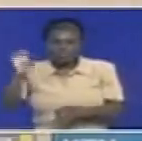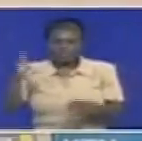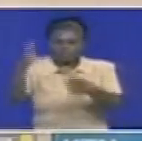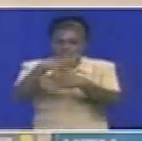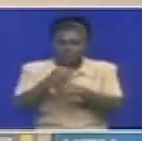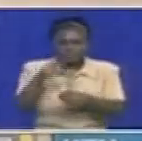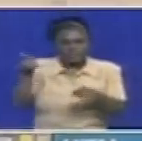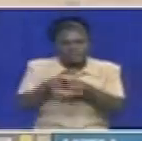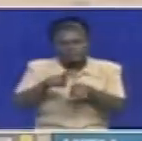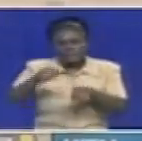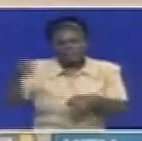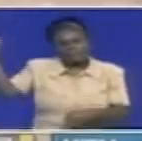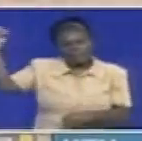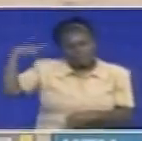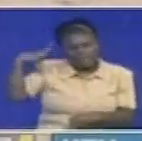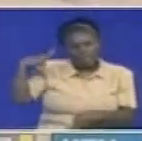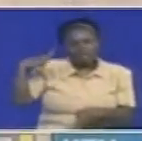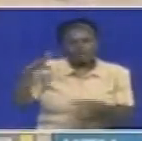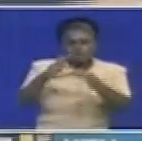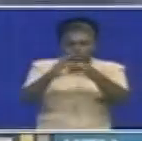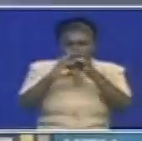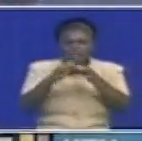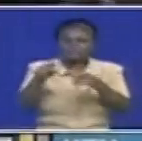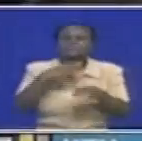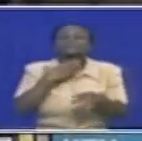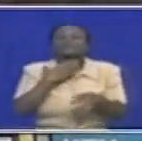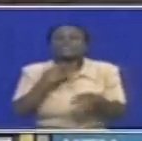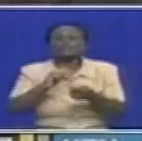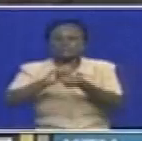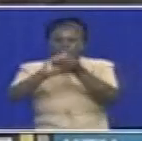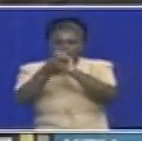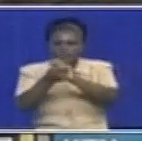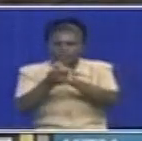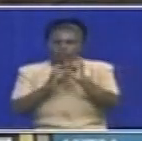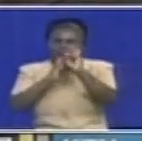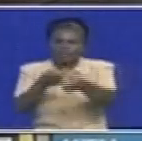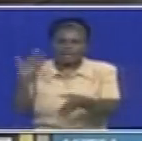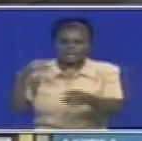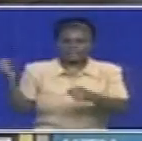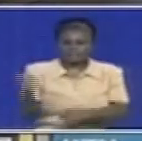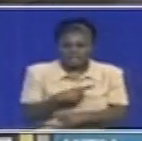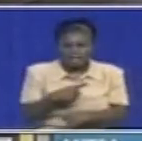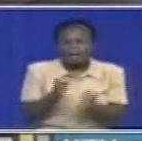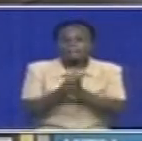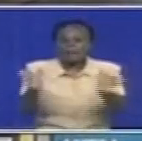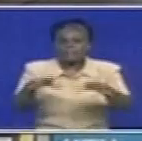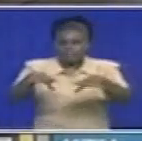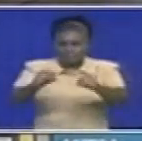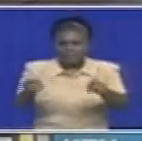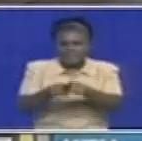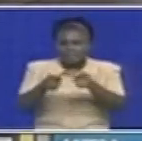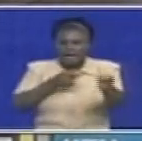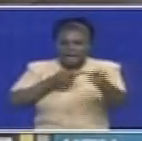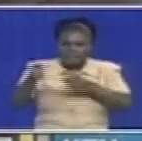Higher Electrical Appliances Corporation Limited sought a review of the tender award last month. The Public Procurement and Administrative